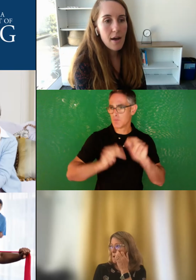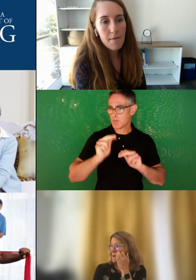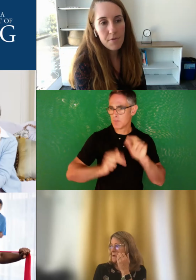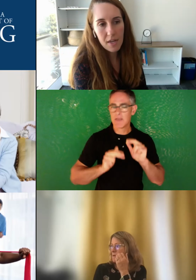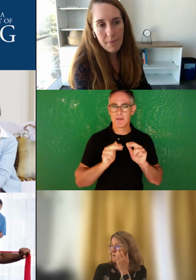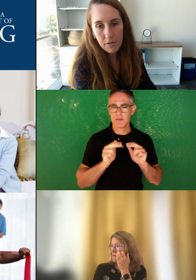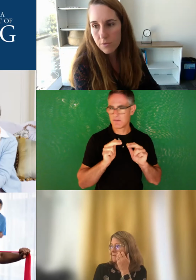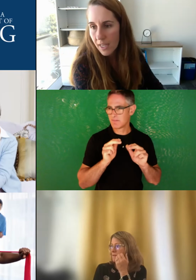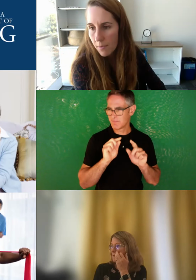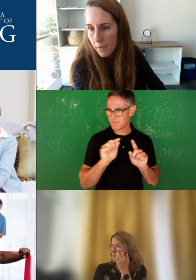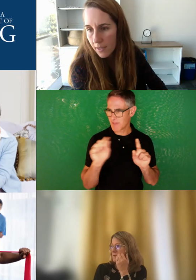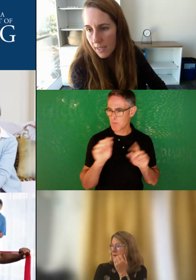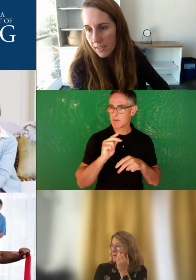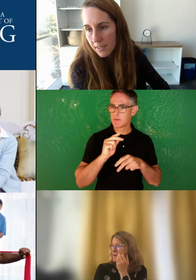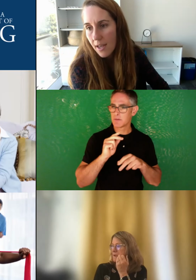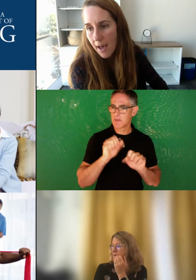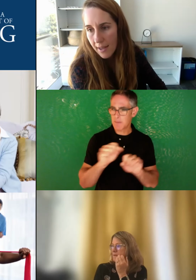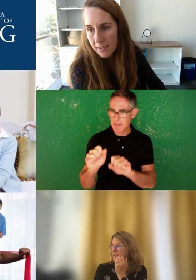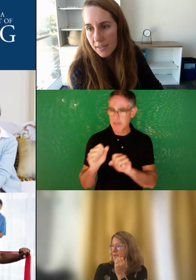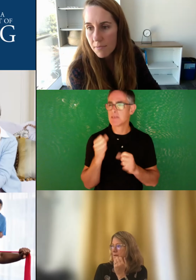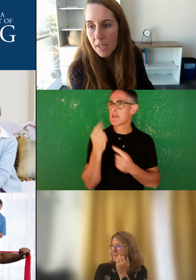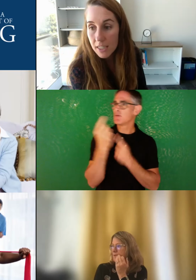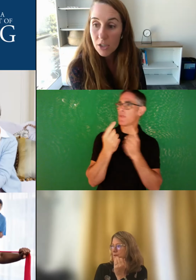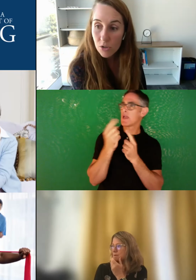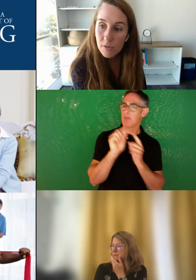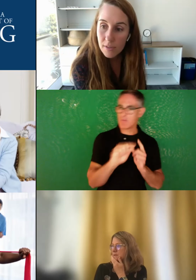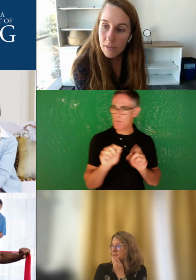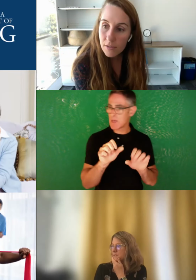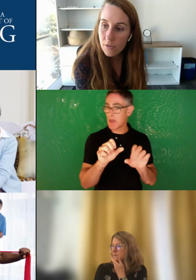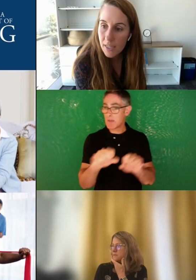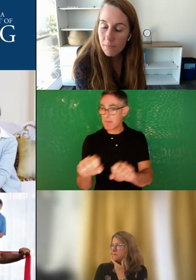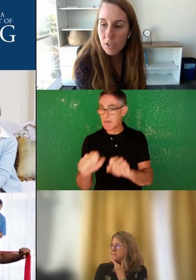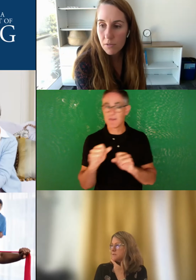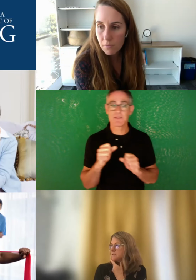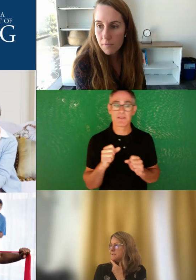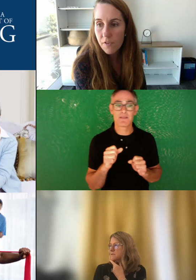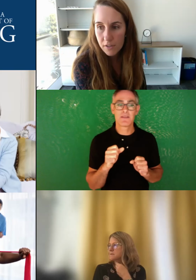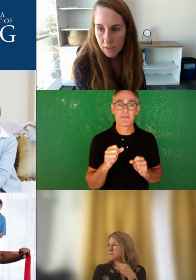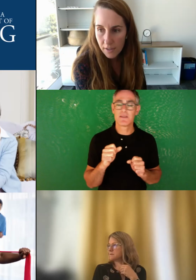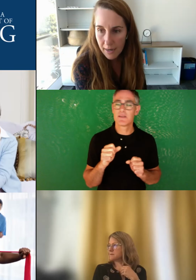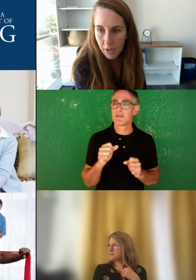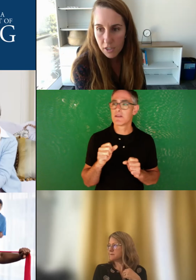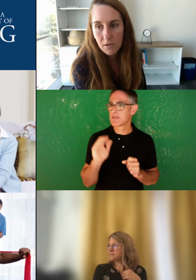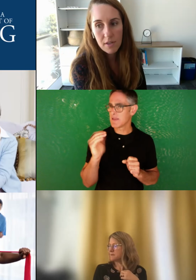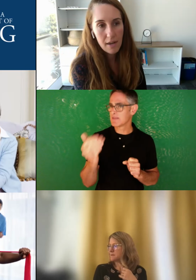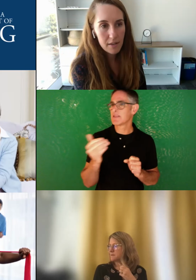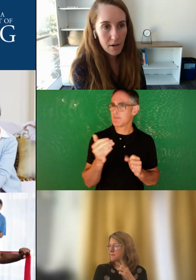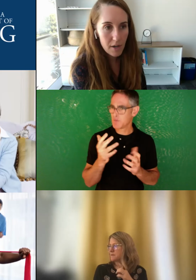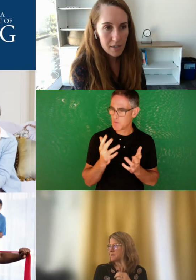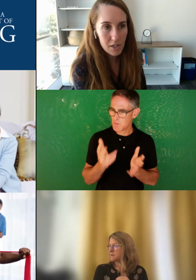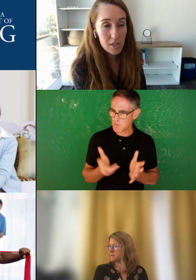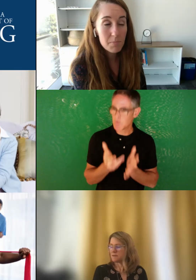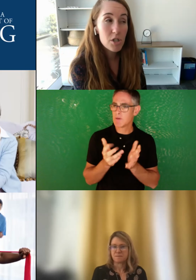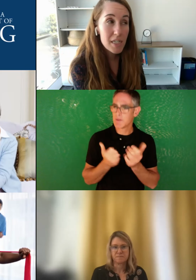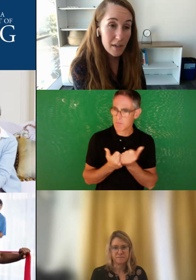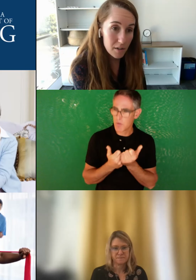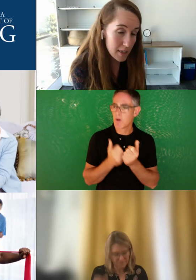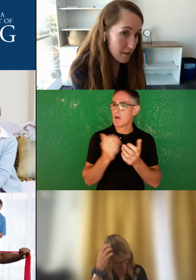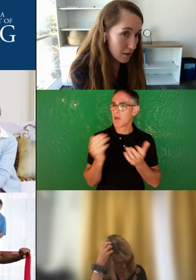and think about those capabilities as something that do seem to foster collaboration with healthcare